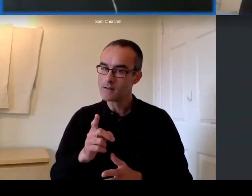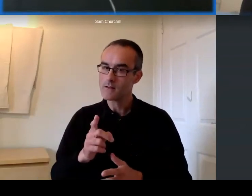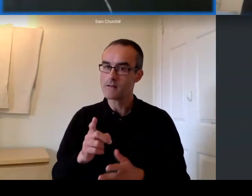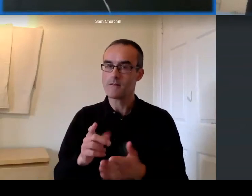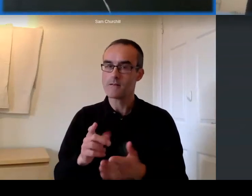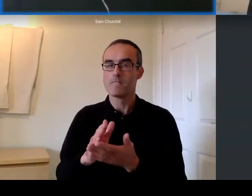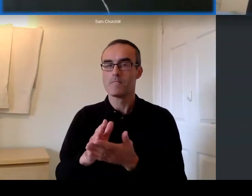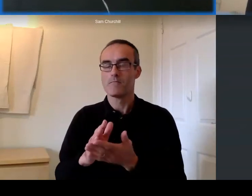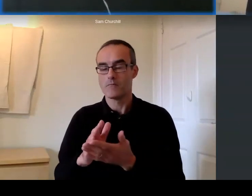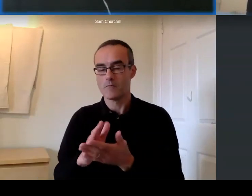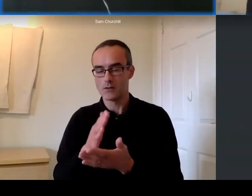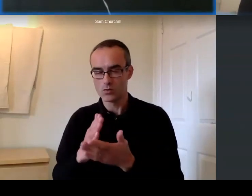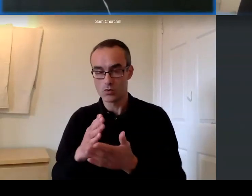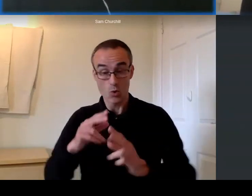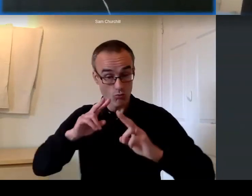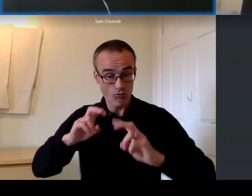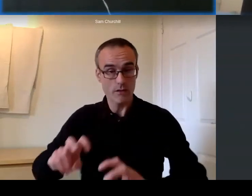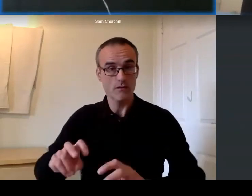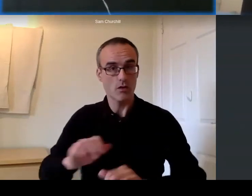got in terms of